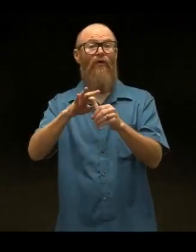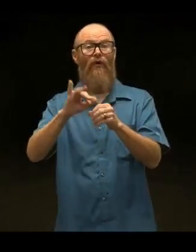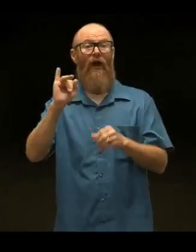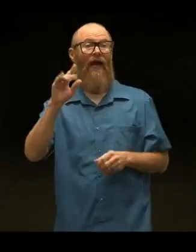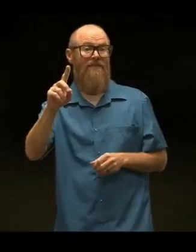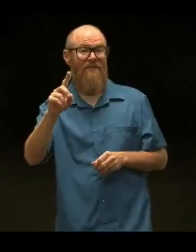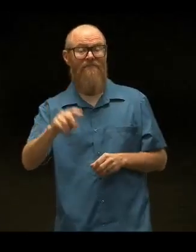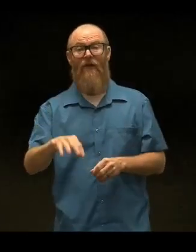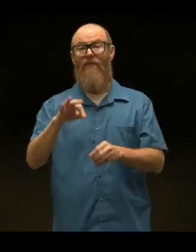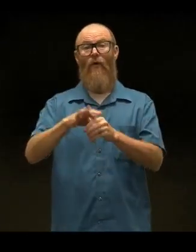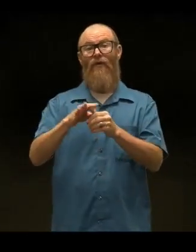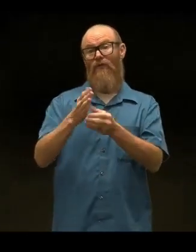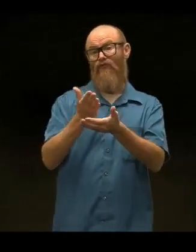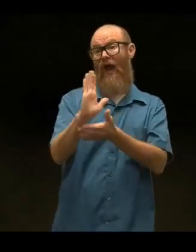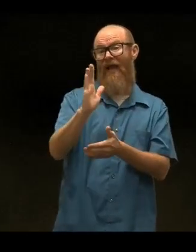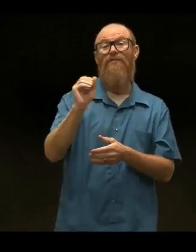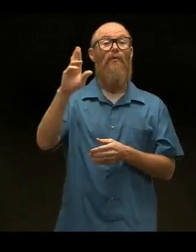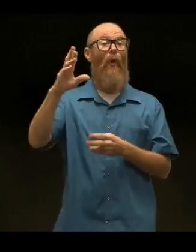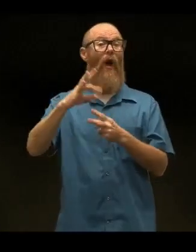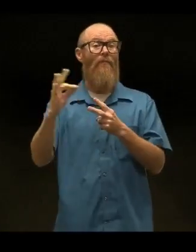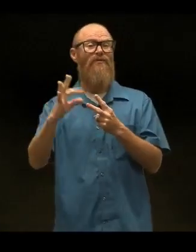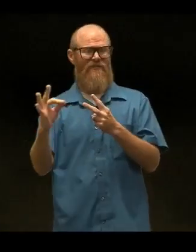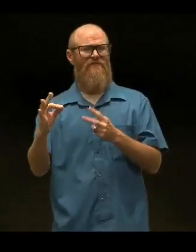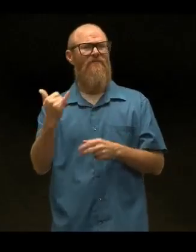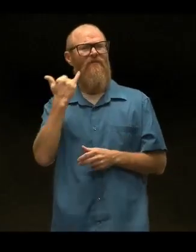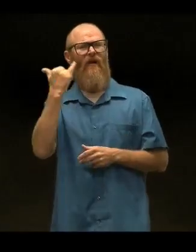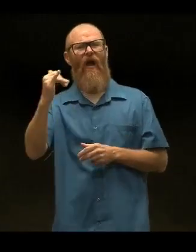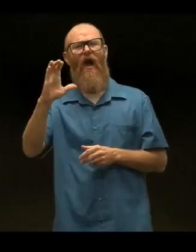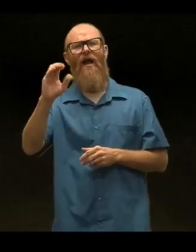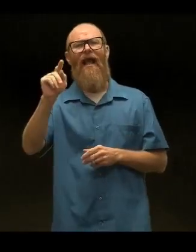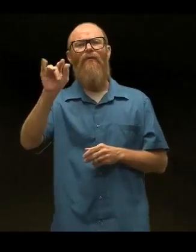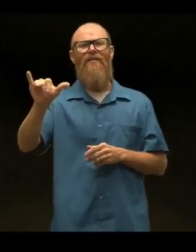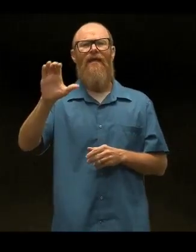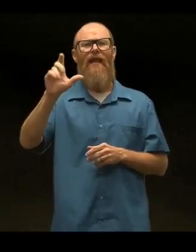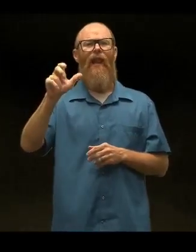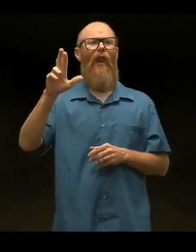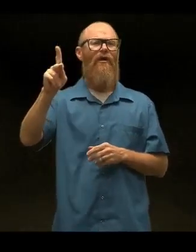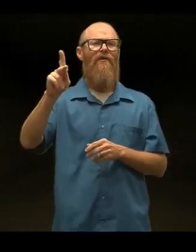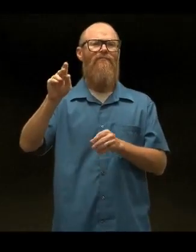voting rights, or voting options, call your county clerk's office or visit